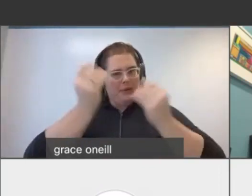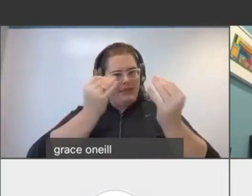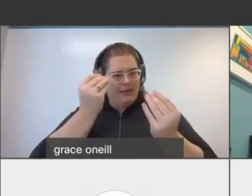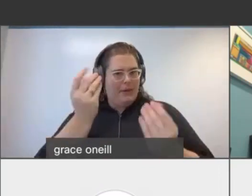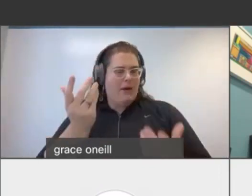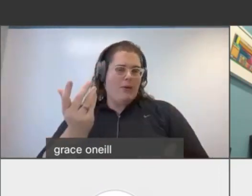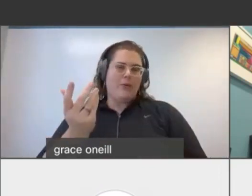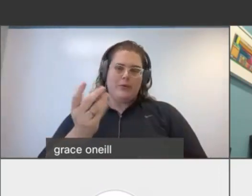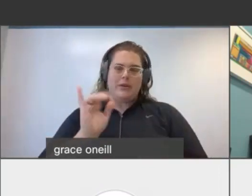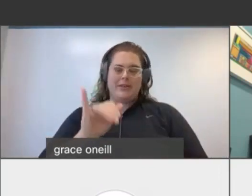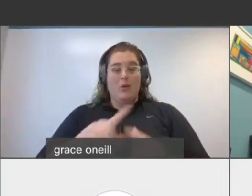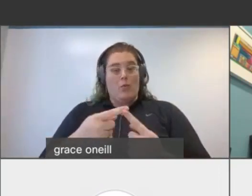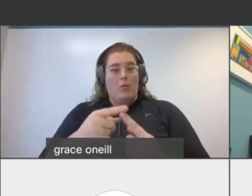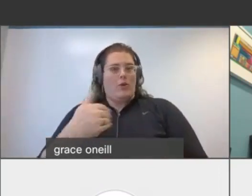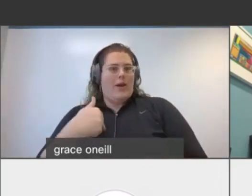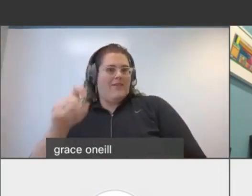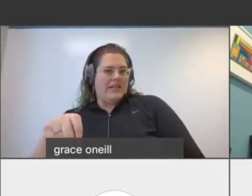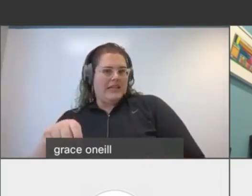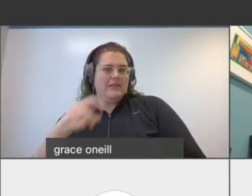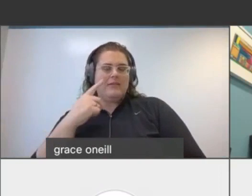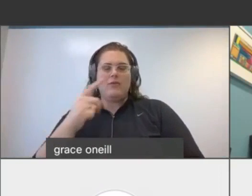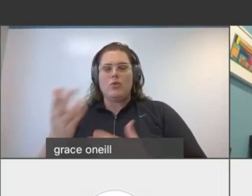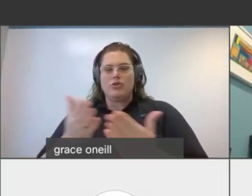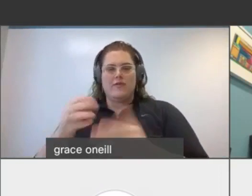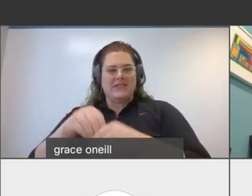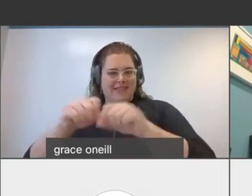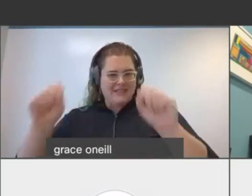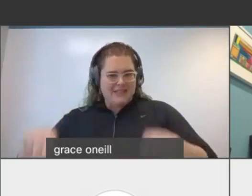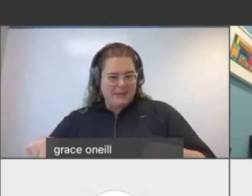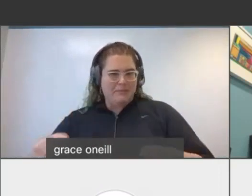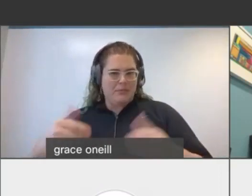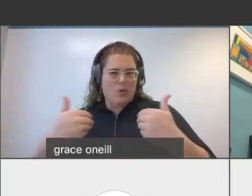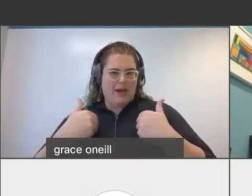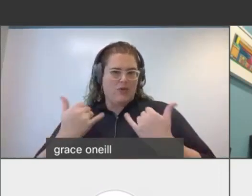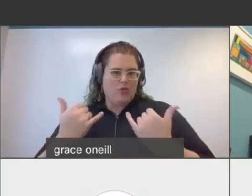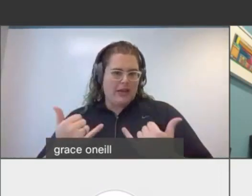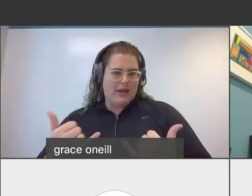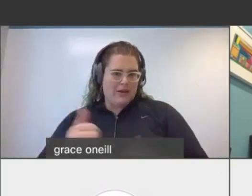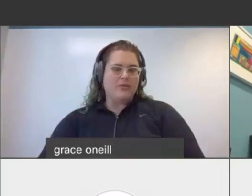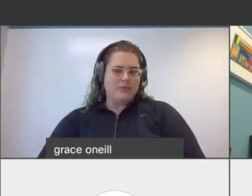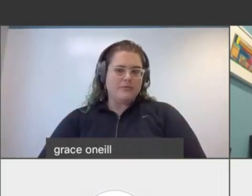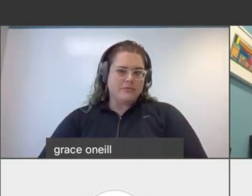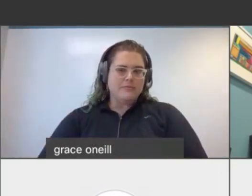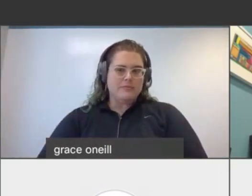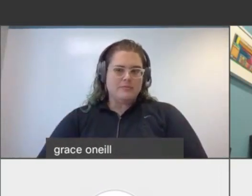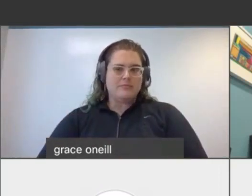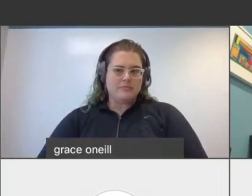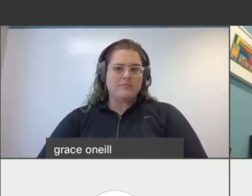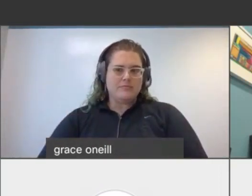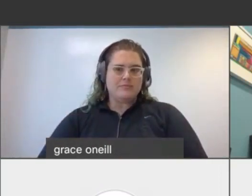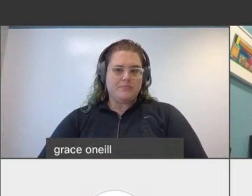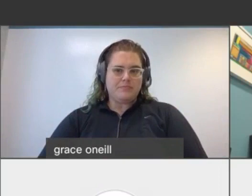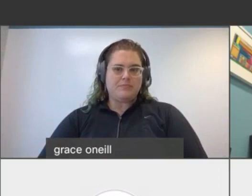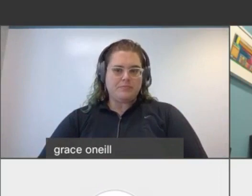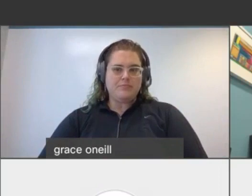where there's the need for services in our system, in terms of the, in